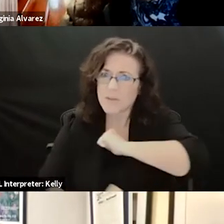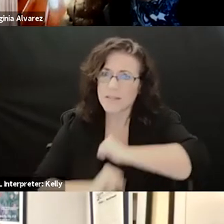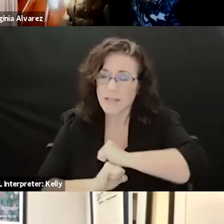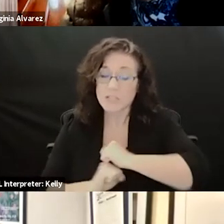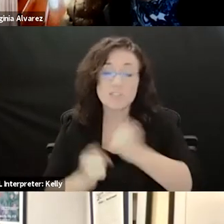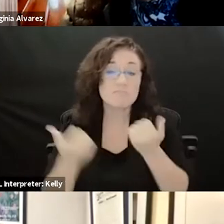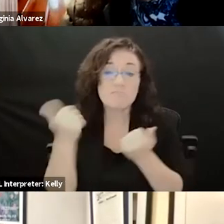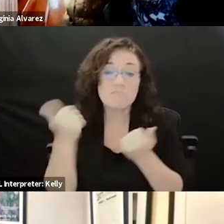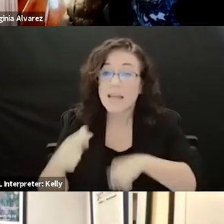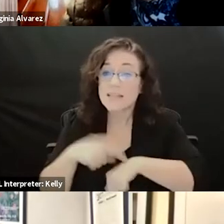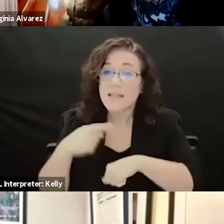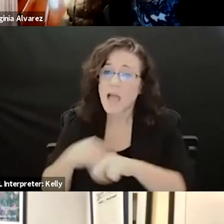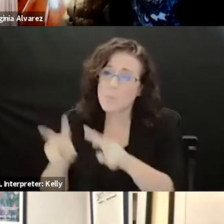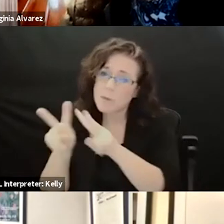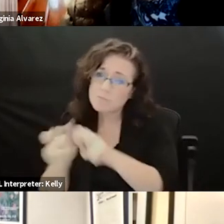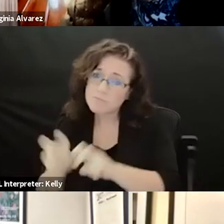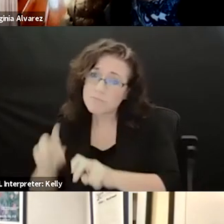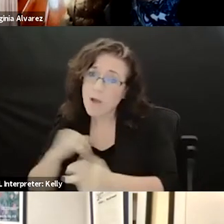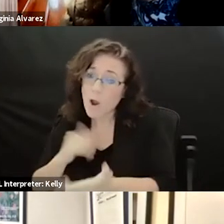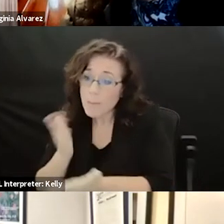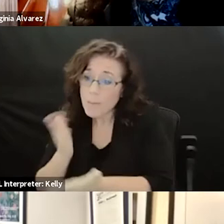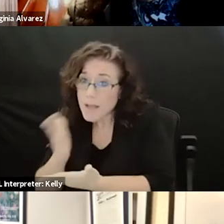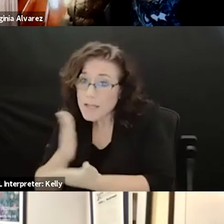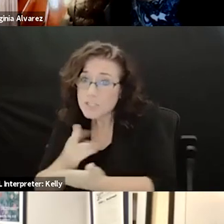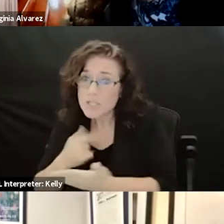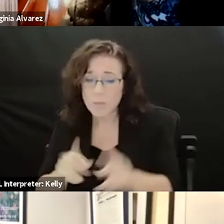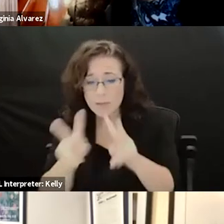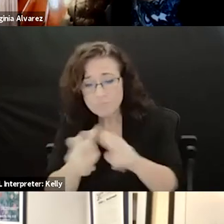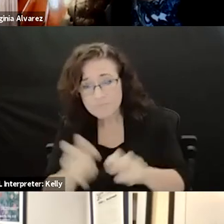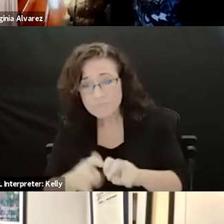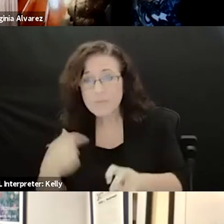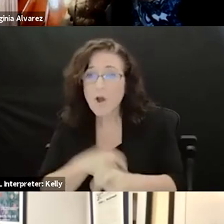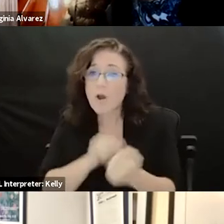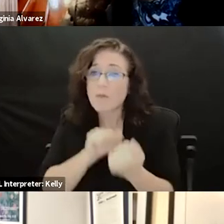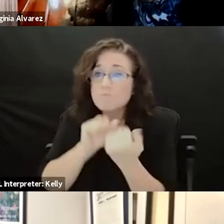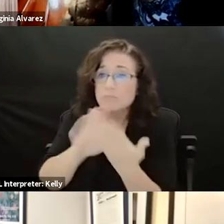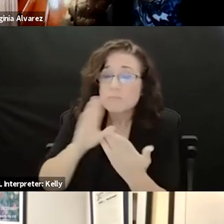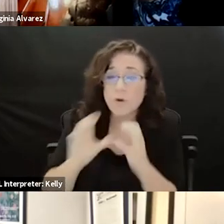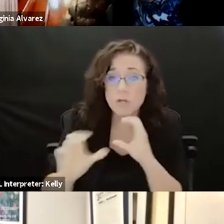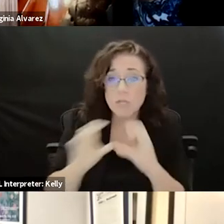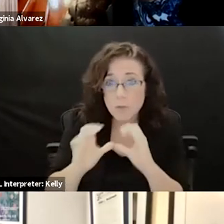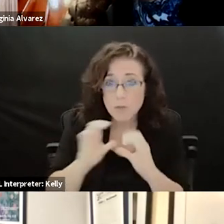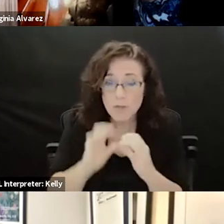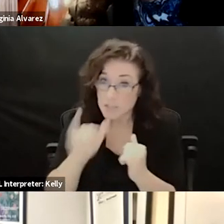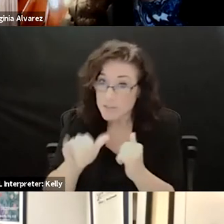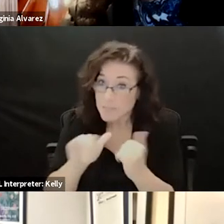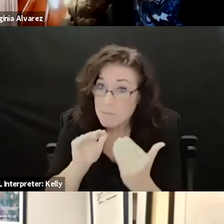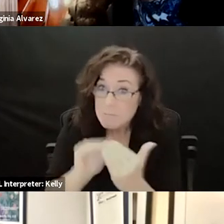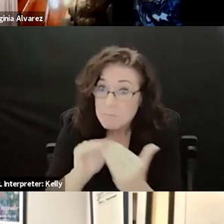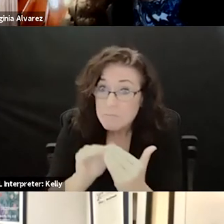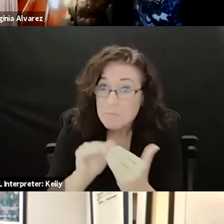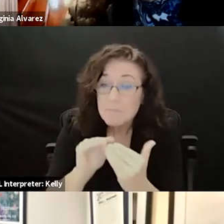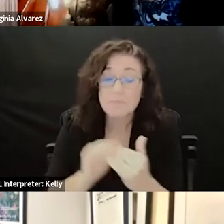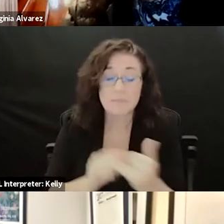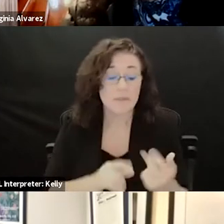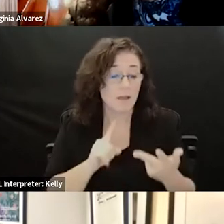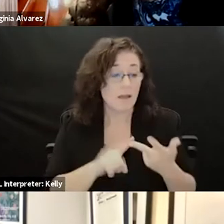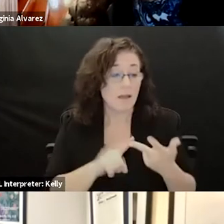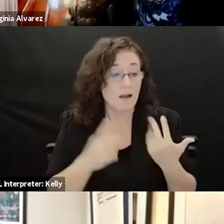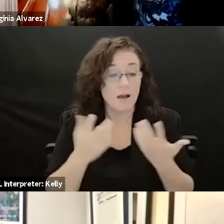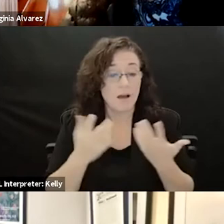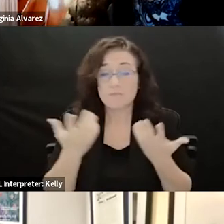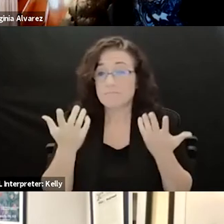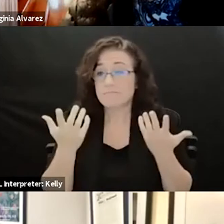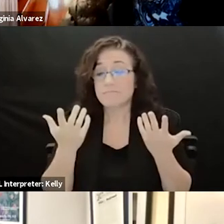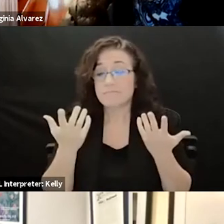when we look through uh communication to that are we communicating in an equitable way or what are we doing is it really getting at the heart as ms